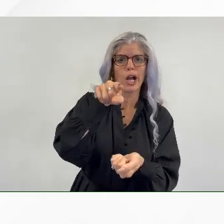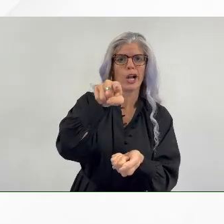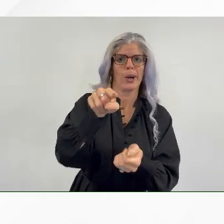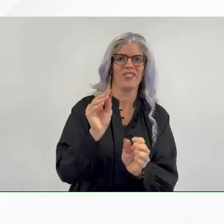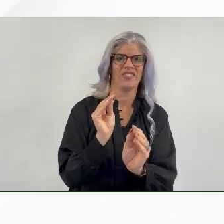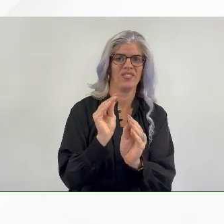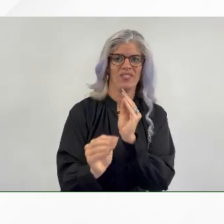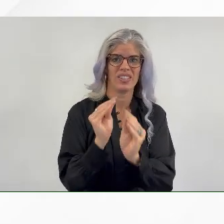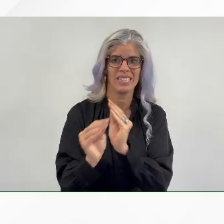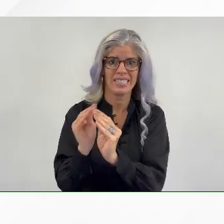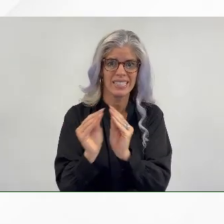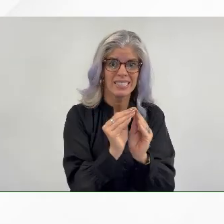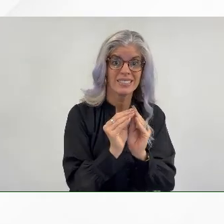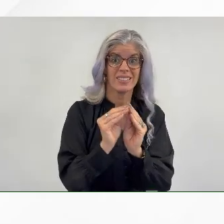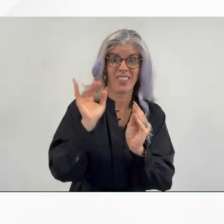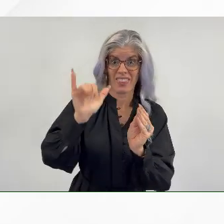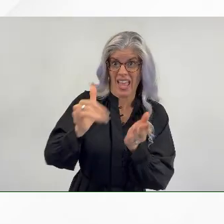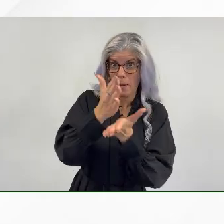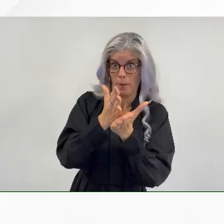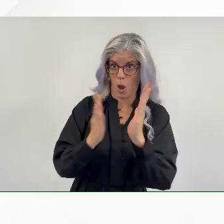Road Policy